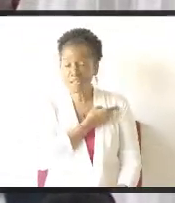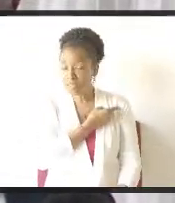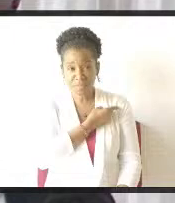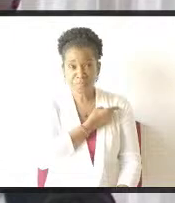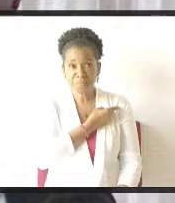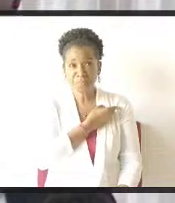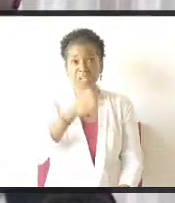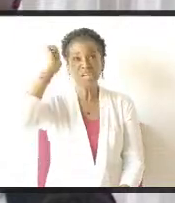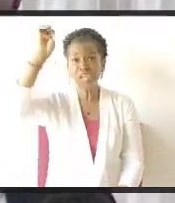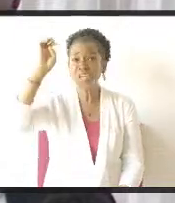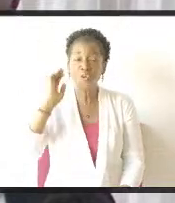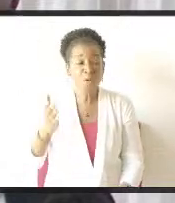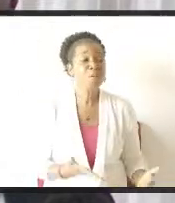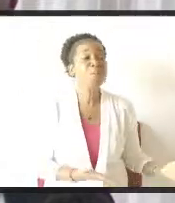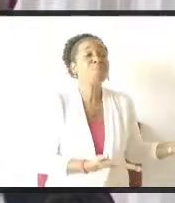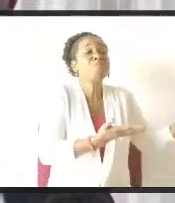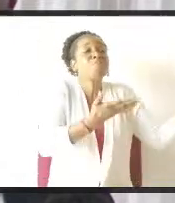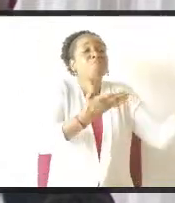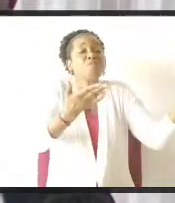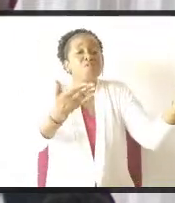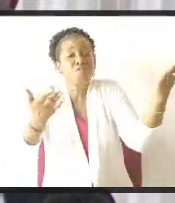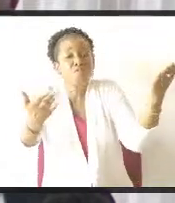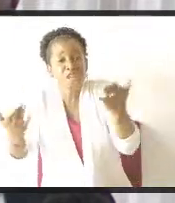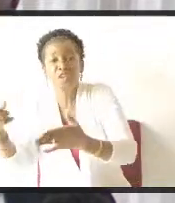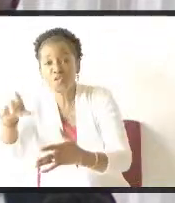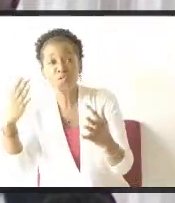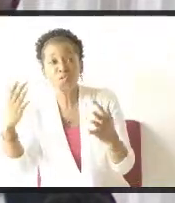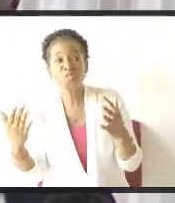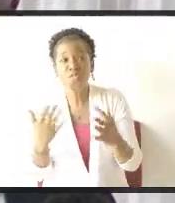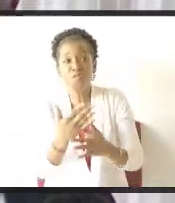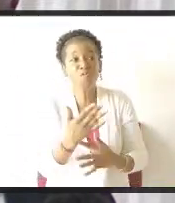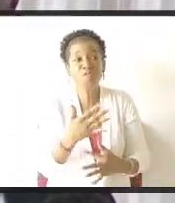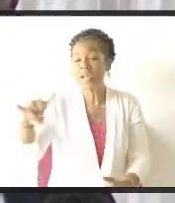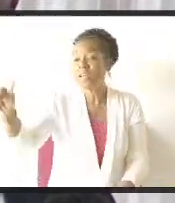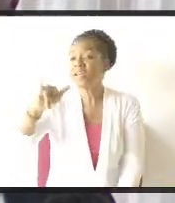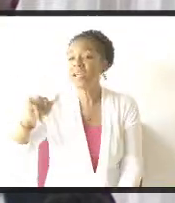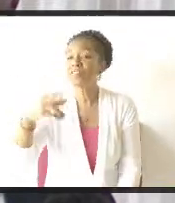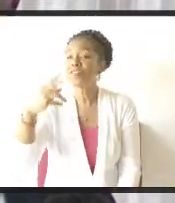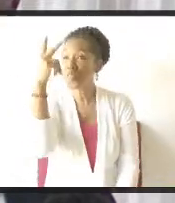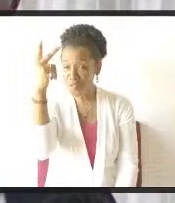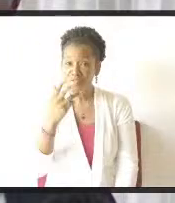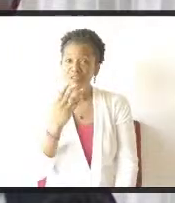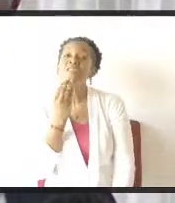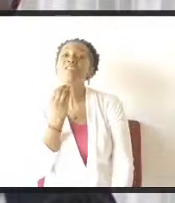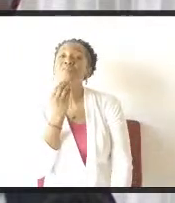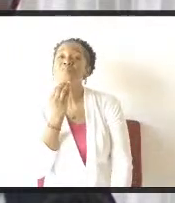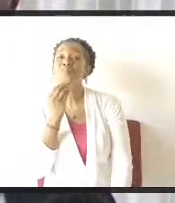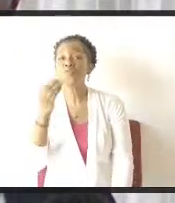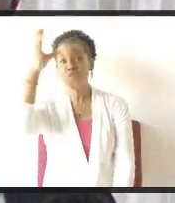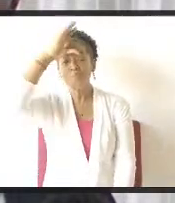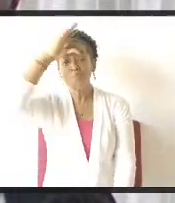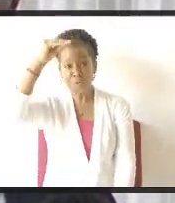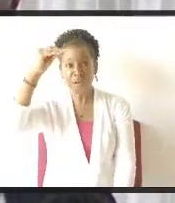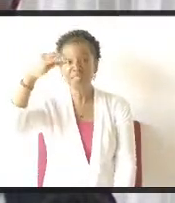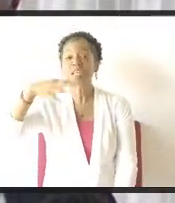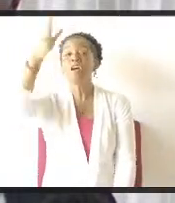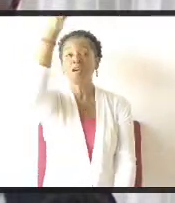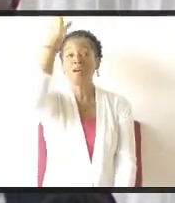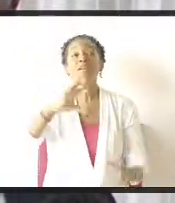there with you like the three little Hebrew boys. You will not be burned, Almighty God. God can protect